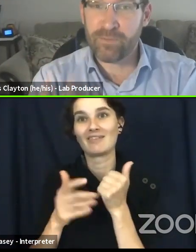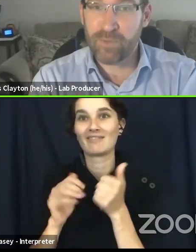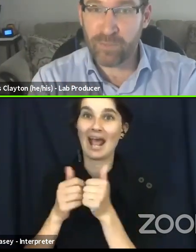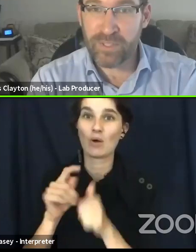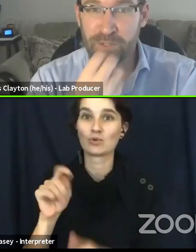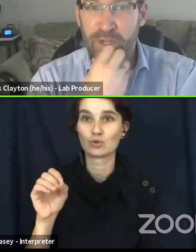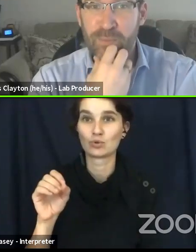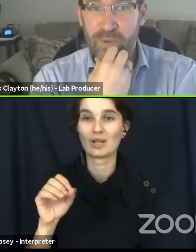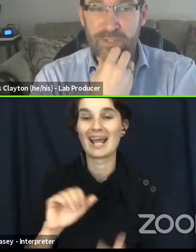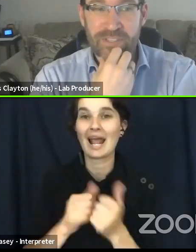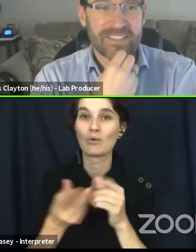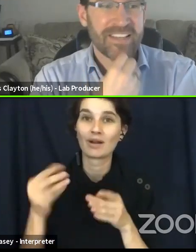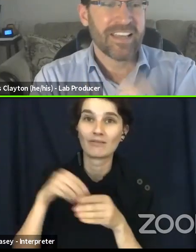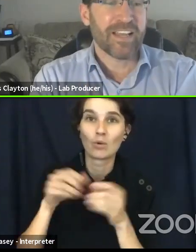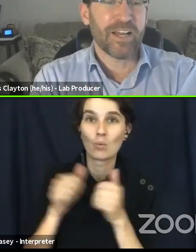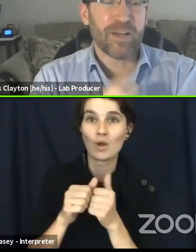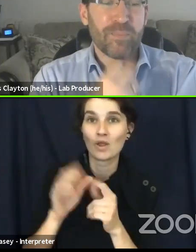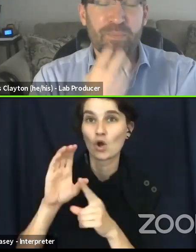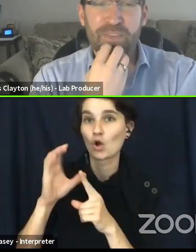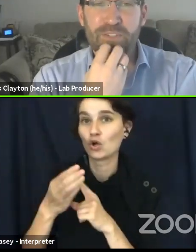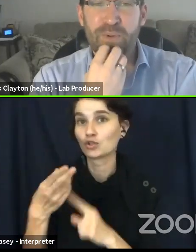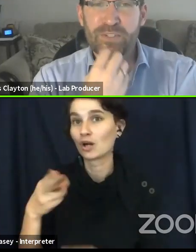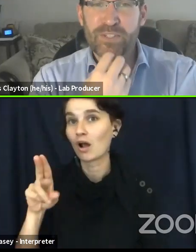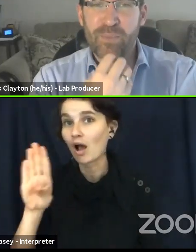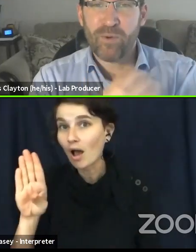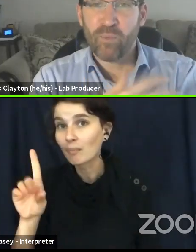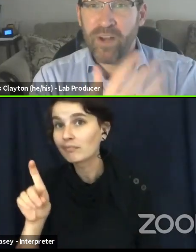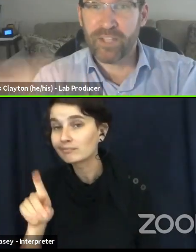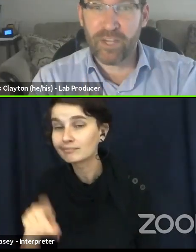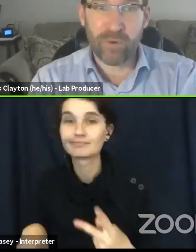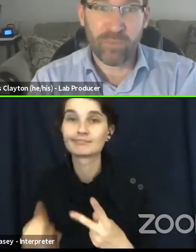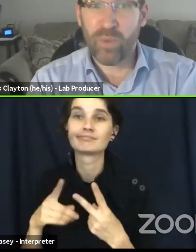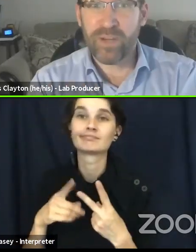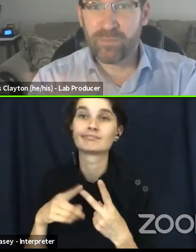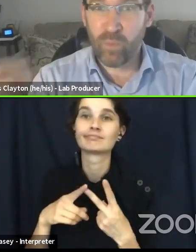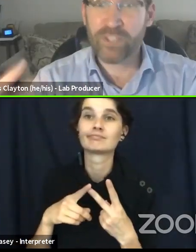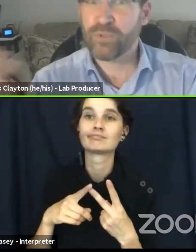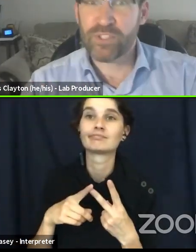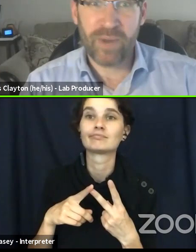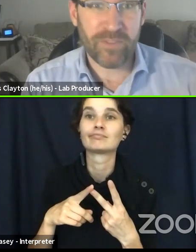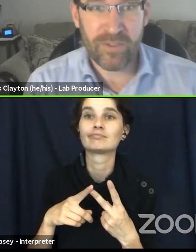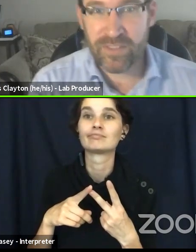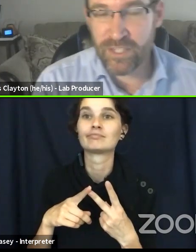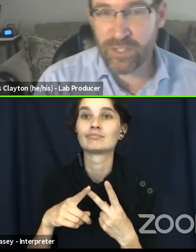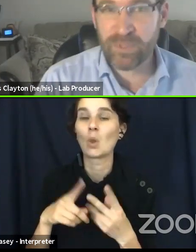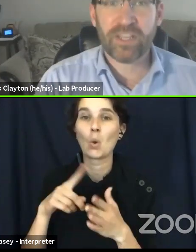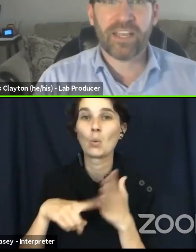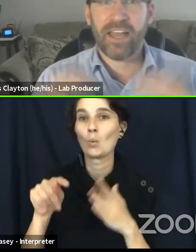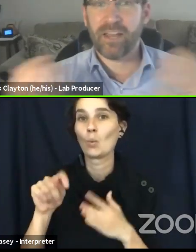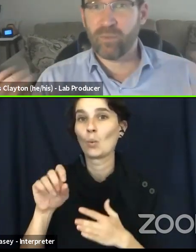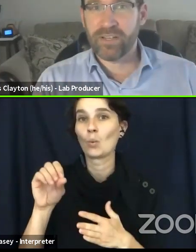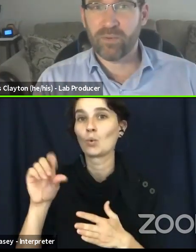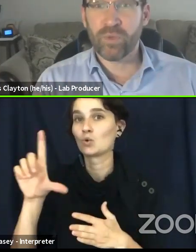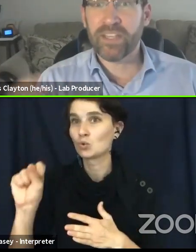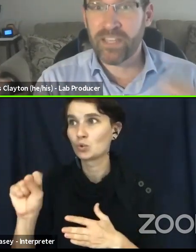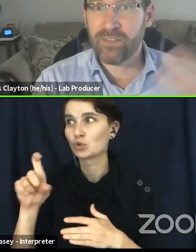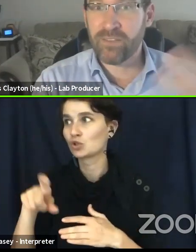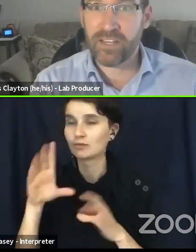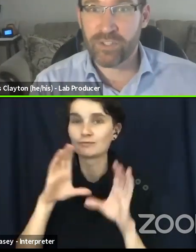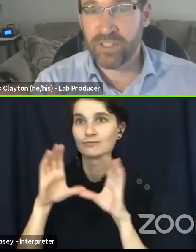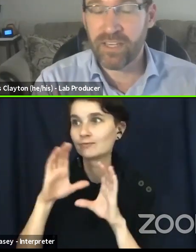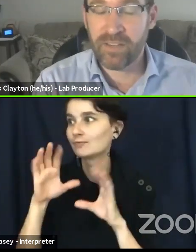do I get involved with Culture Hub questions. There's questions about what tools are out there that they should be looking at, what